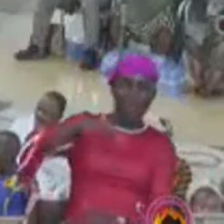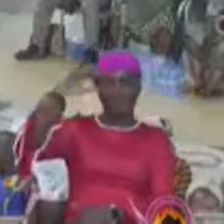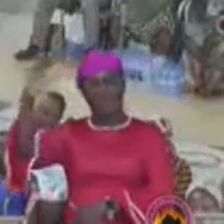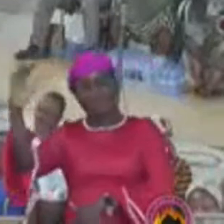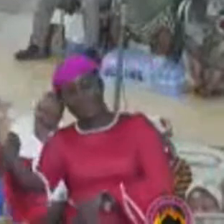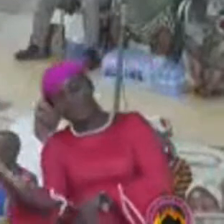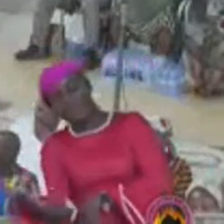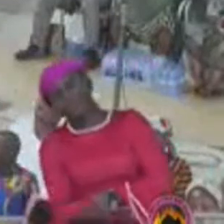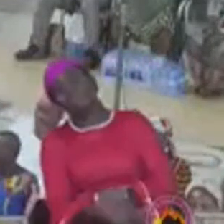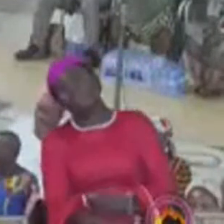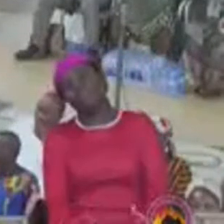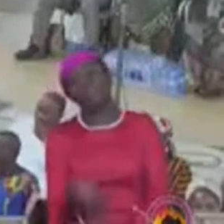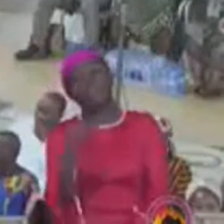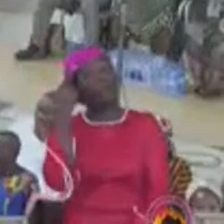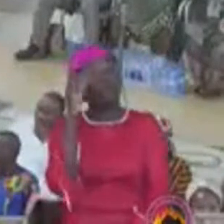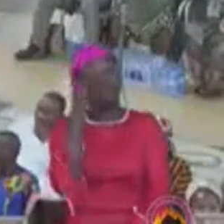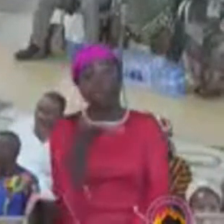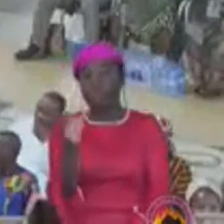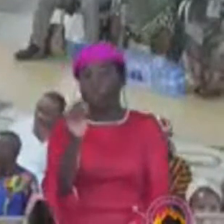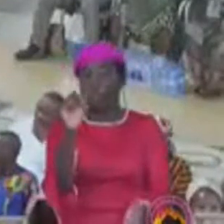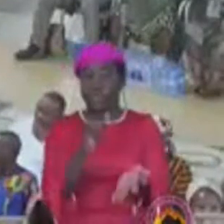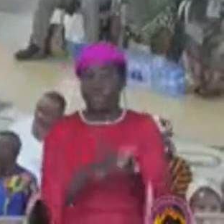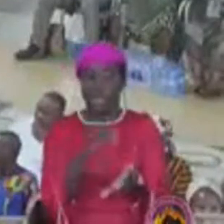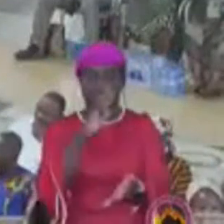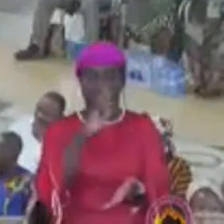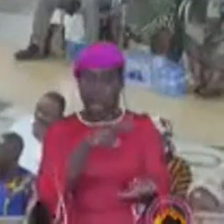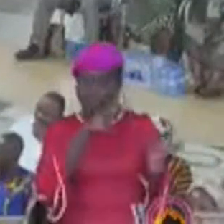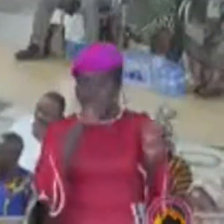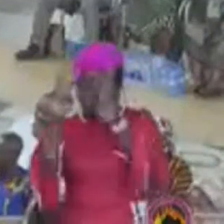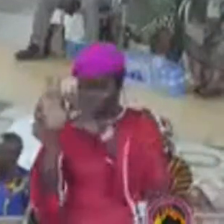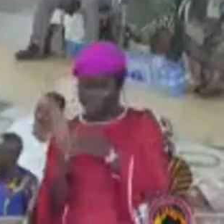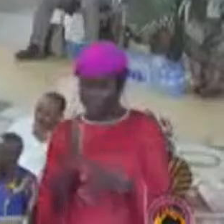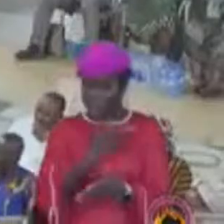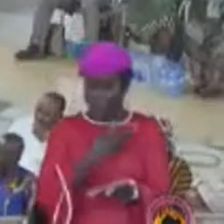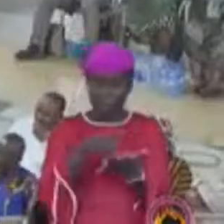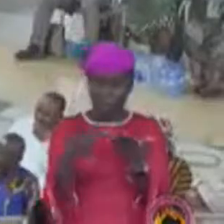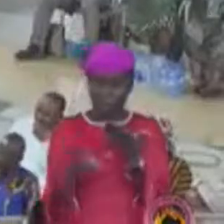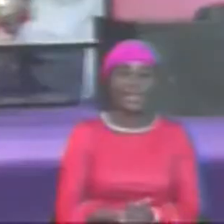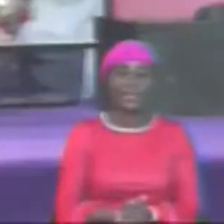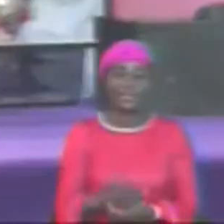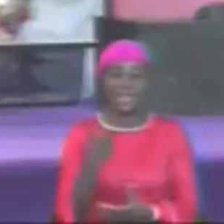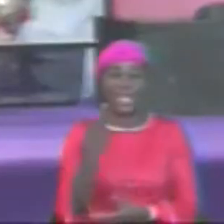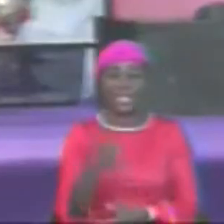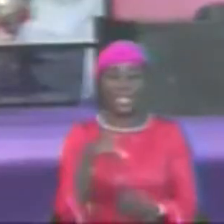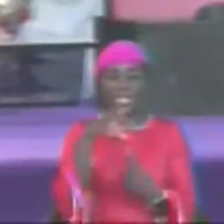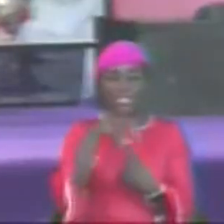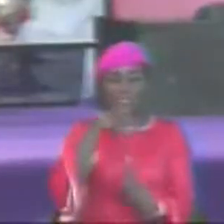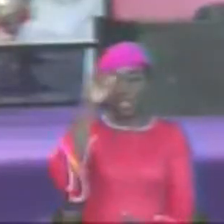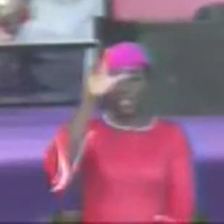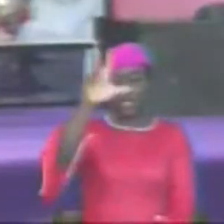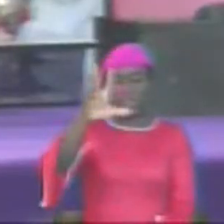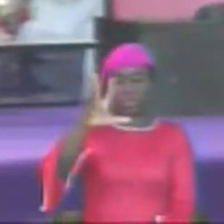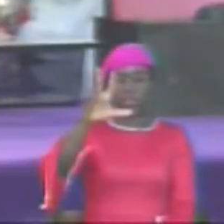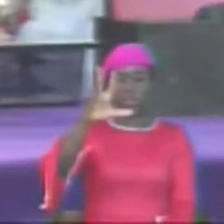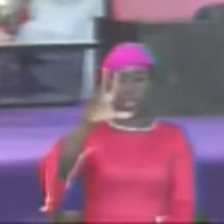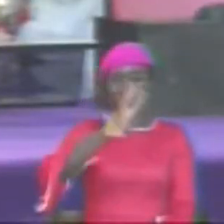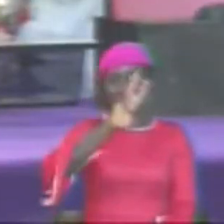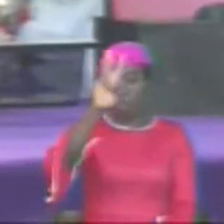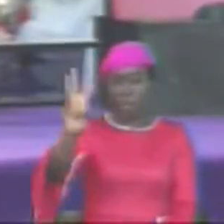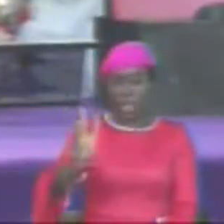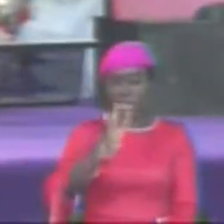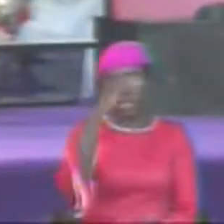For those watching our programs online, we are encouraged to 3